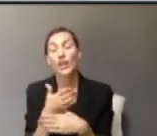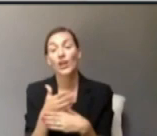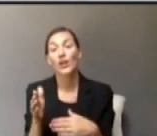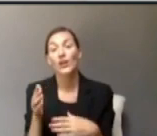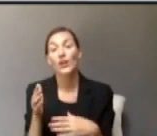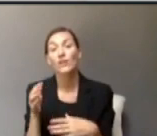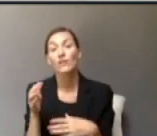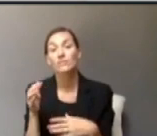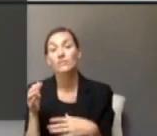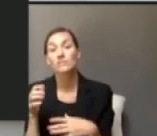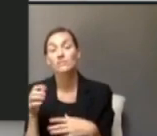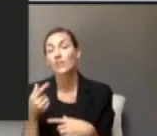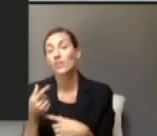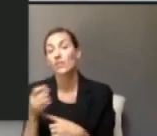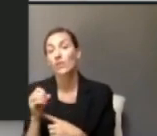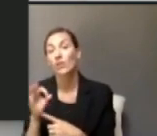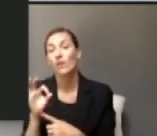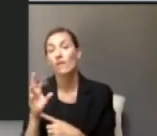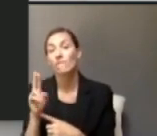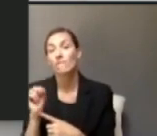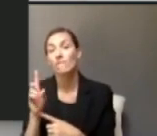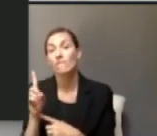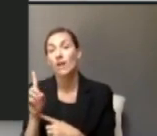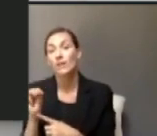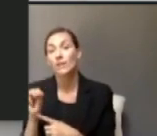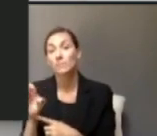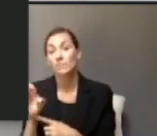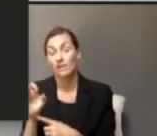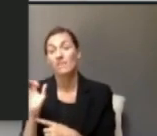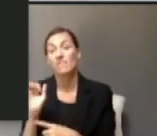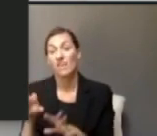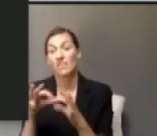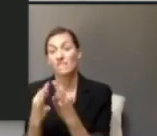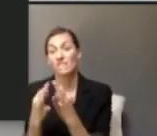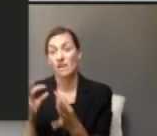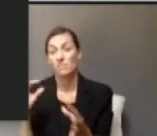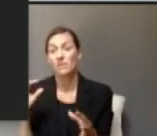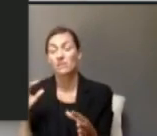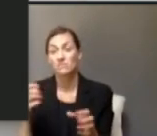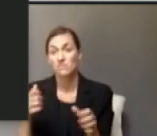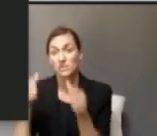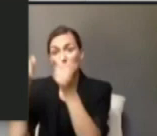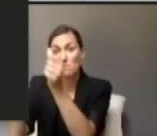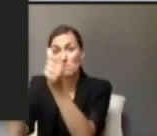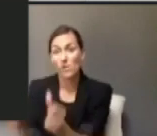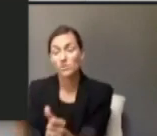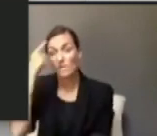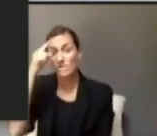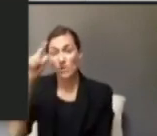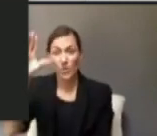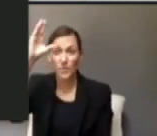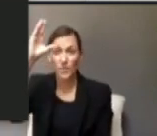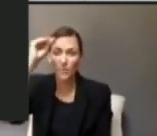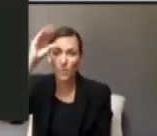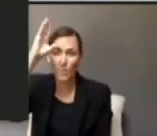the GoFundMe that the family has put together for the boys,